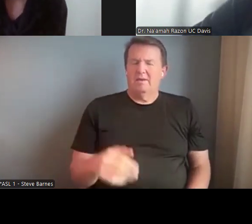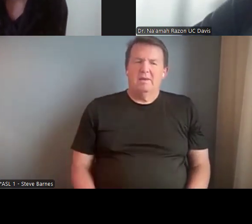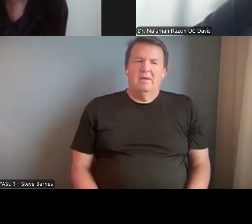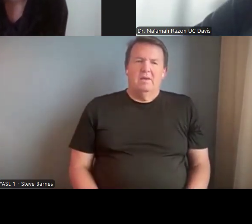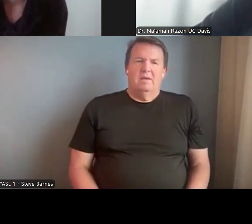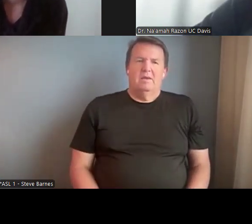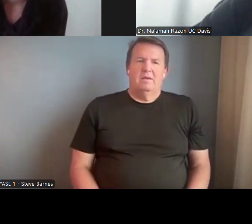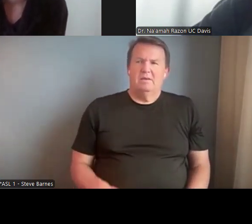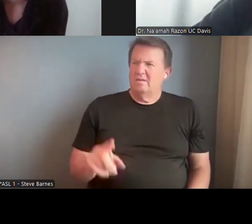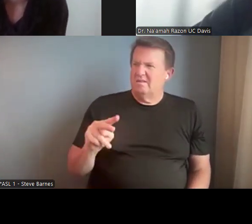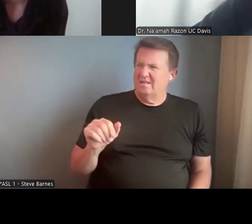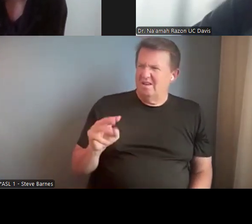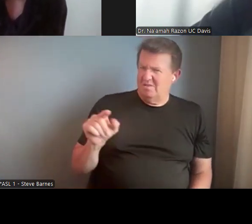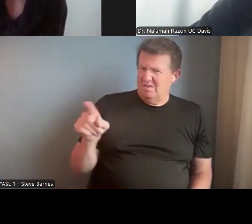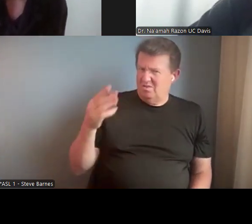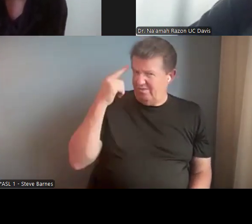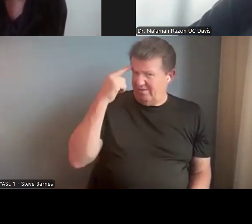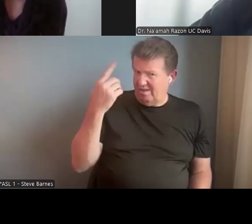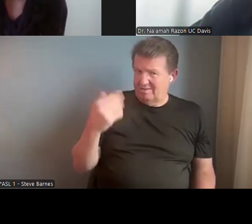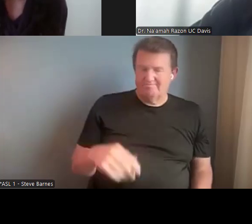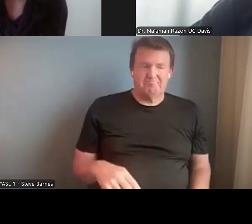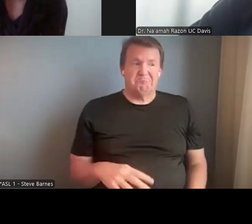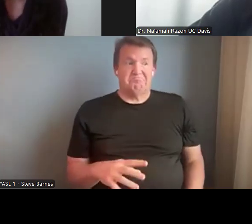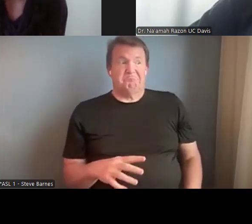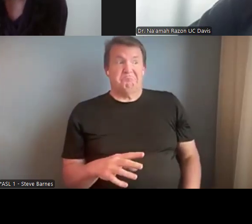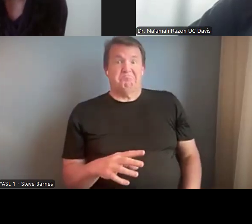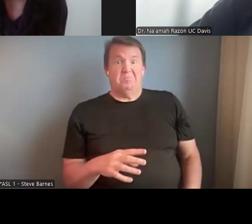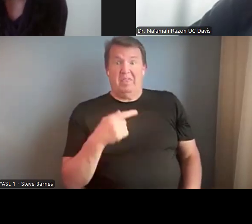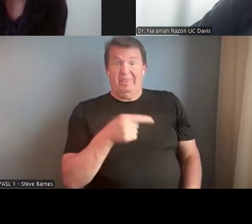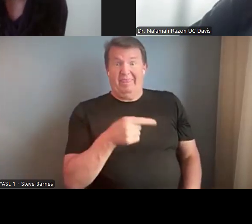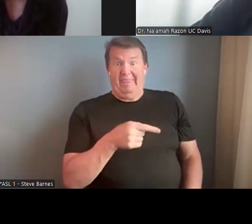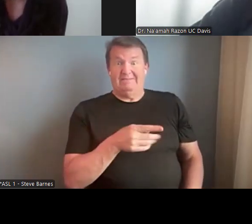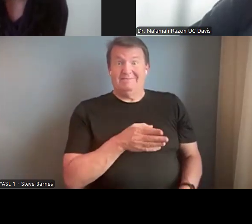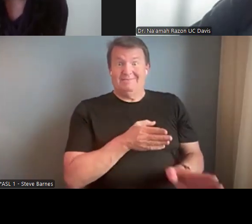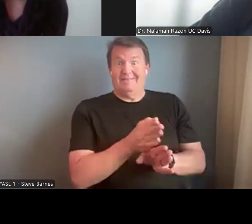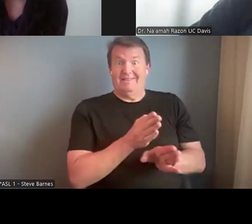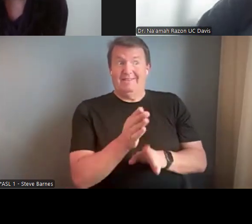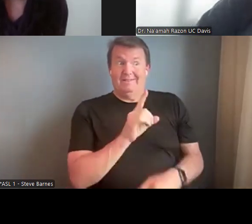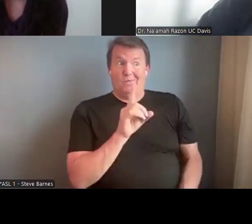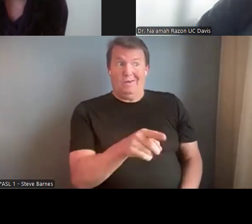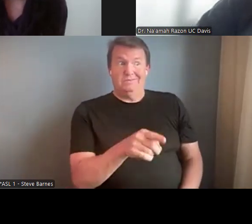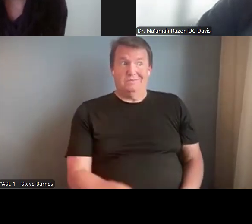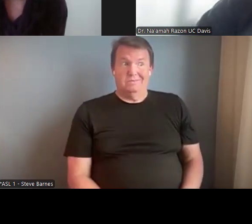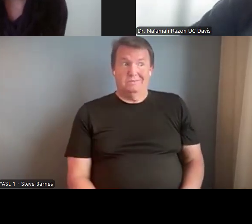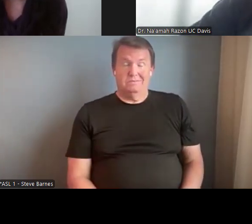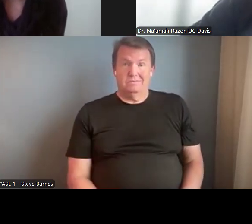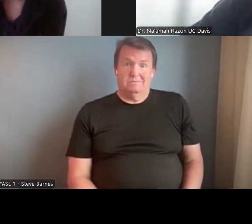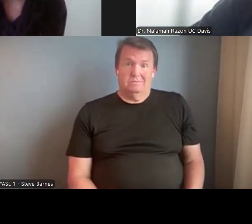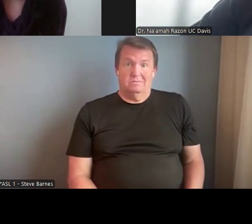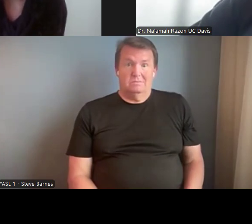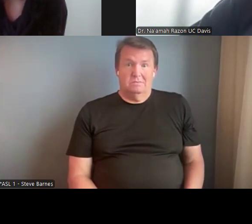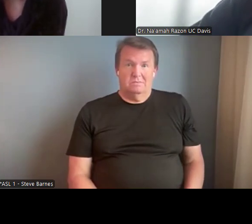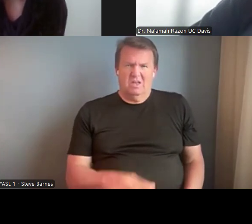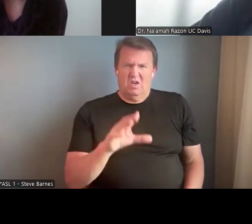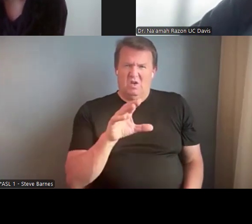if you have any thoughts No, beyond. I mean that those are the key questions. I mean, I think the